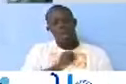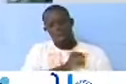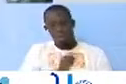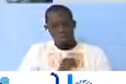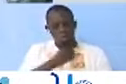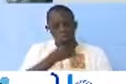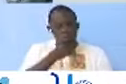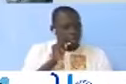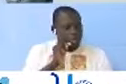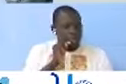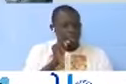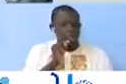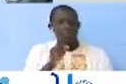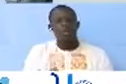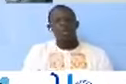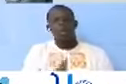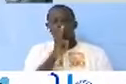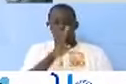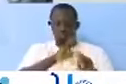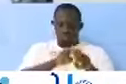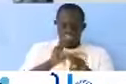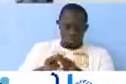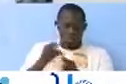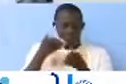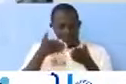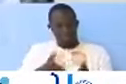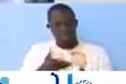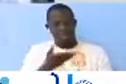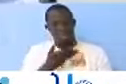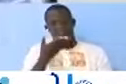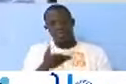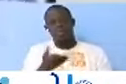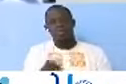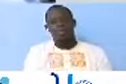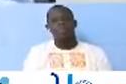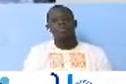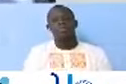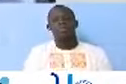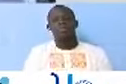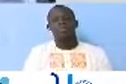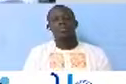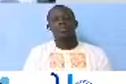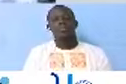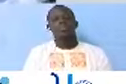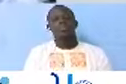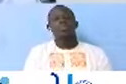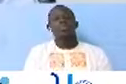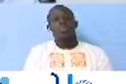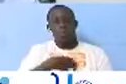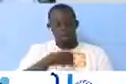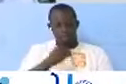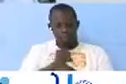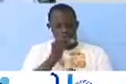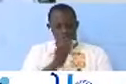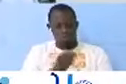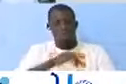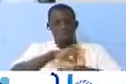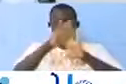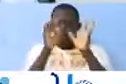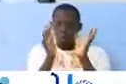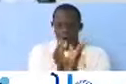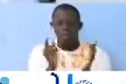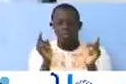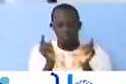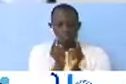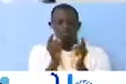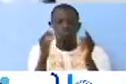and mothers who are the one sitting here, so that we come together and